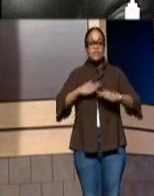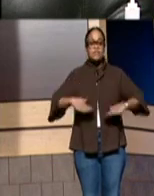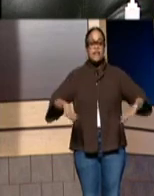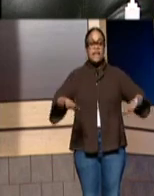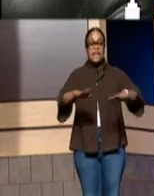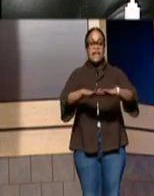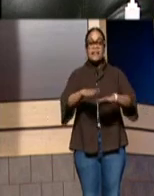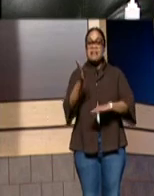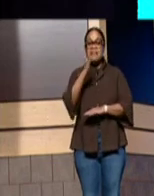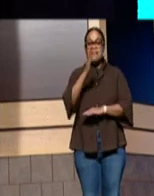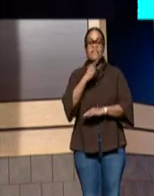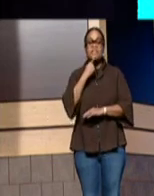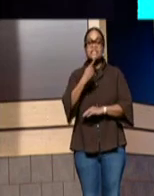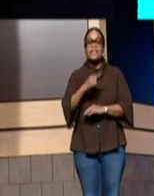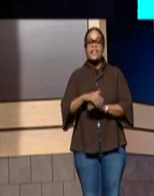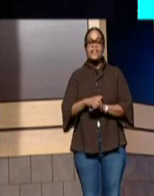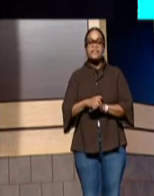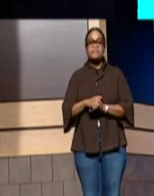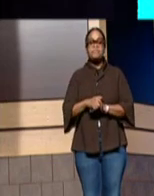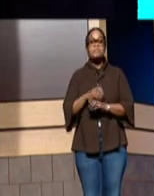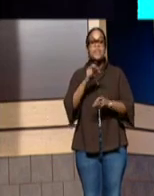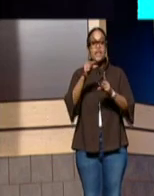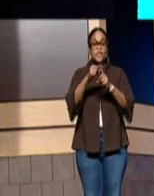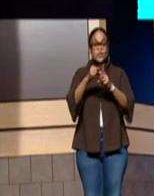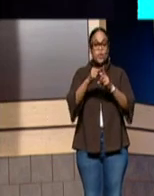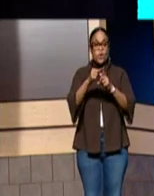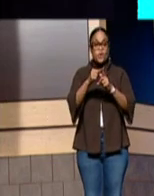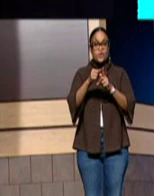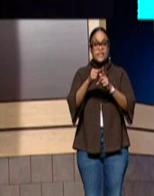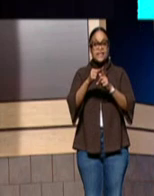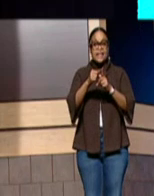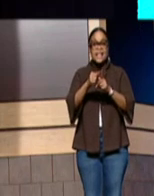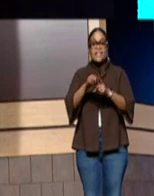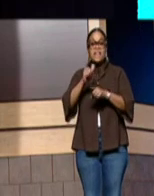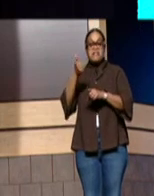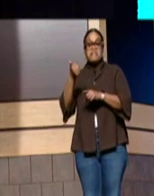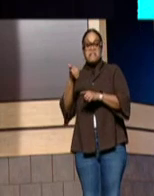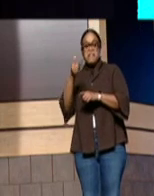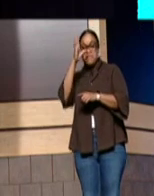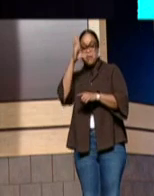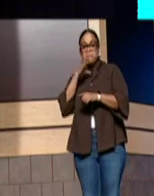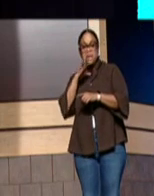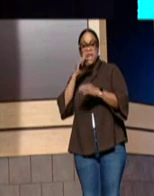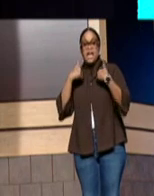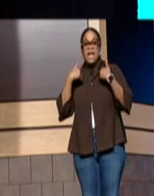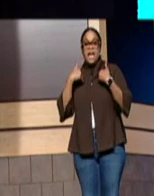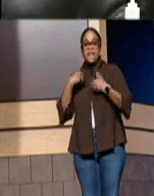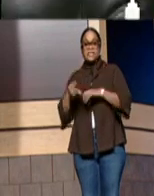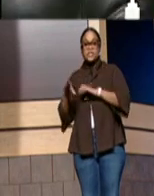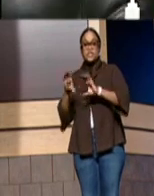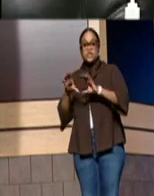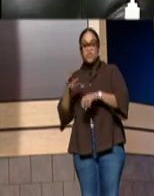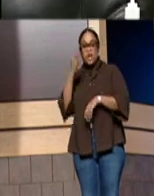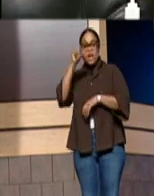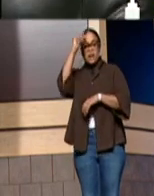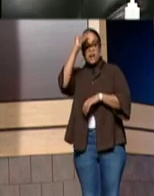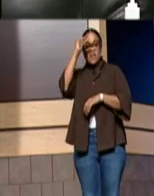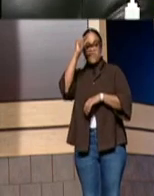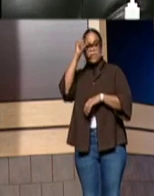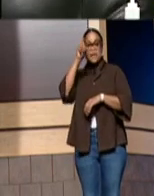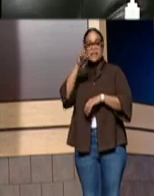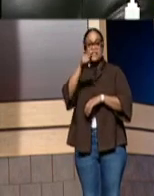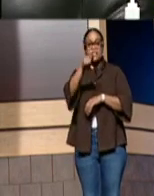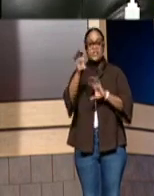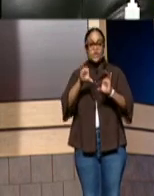did say that. He never said in his word that Caesar has to do it. Government has to do it. He said, you do